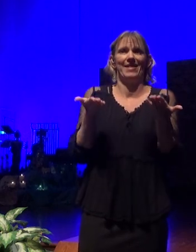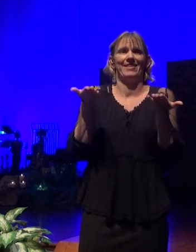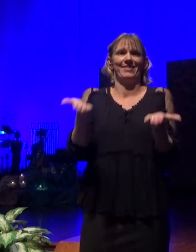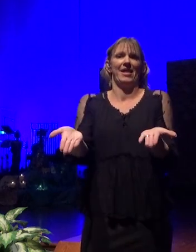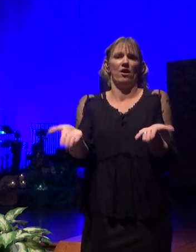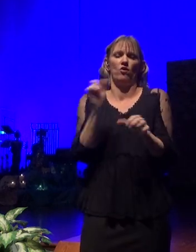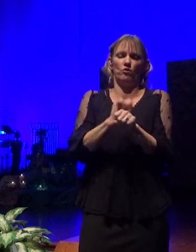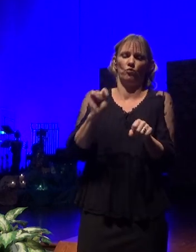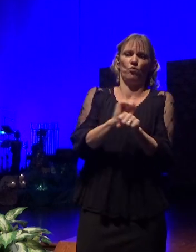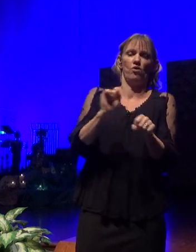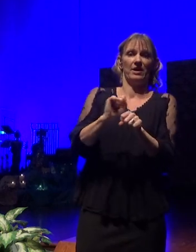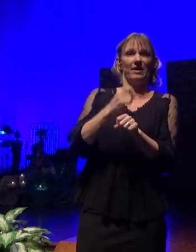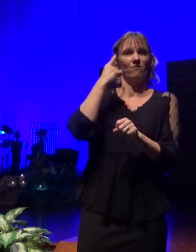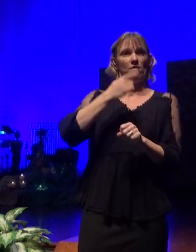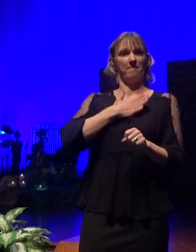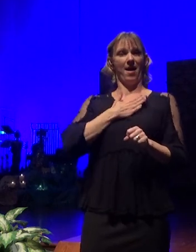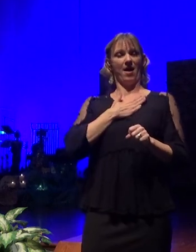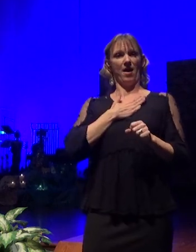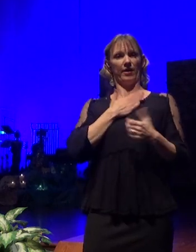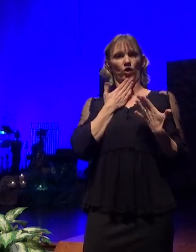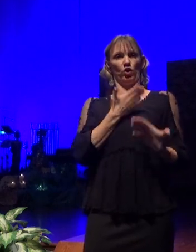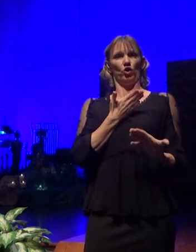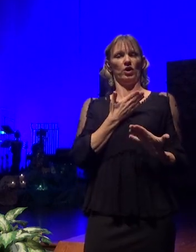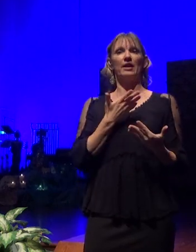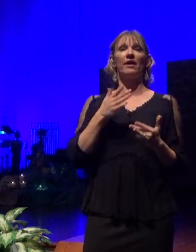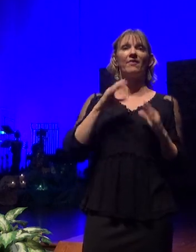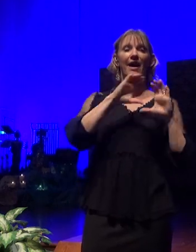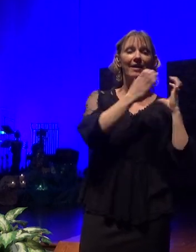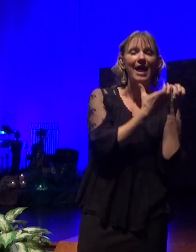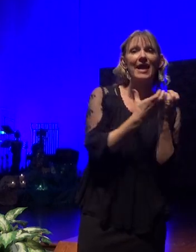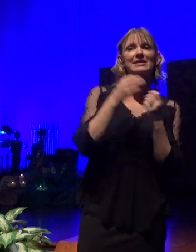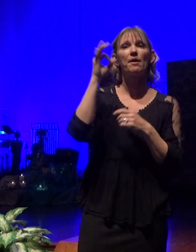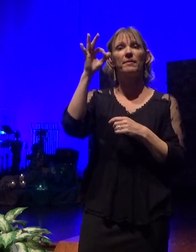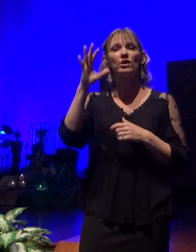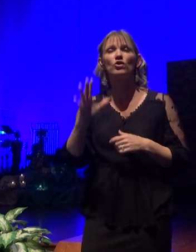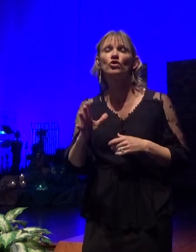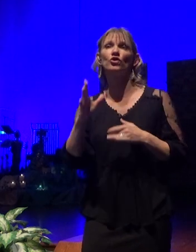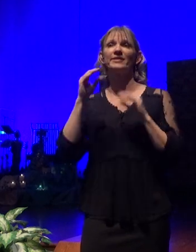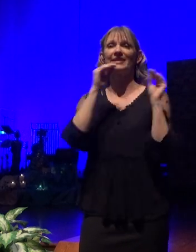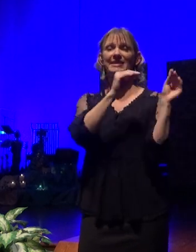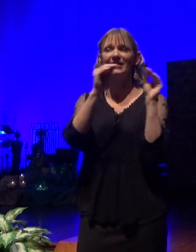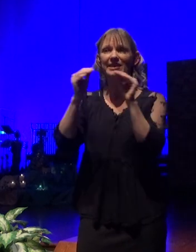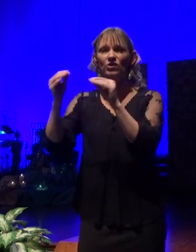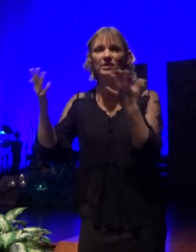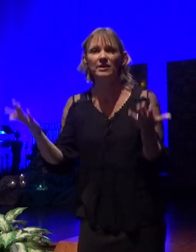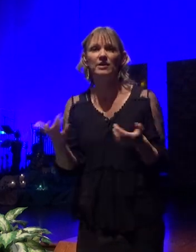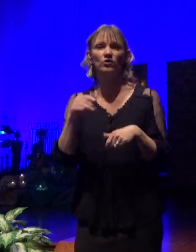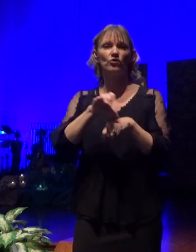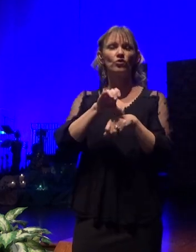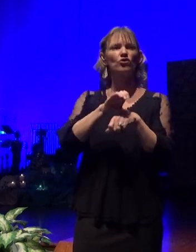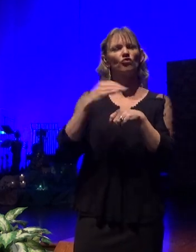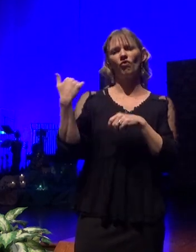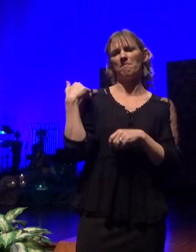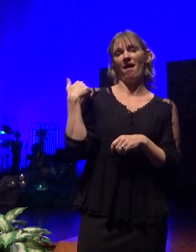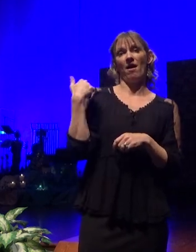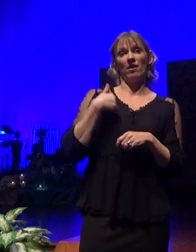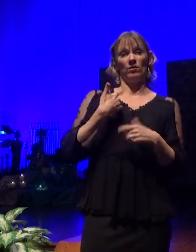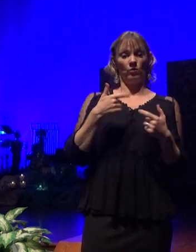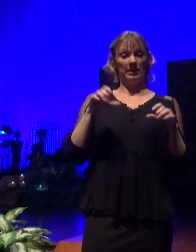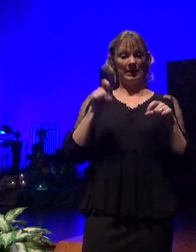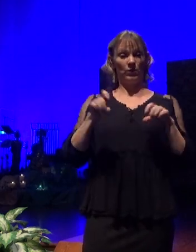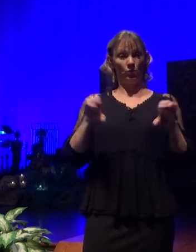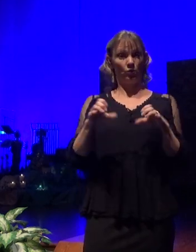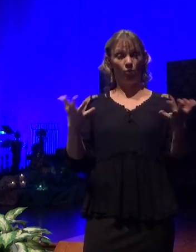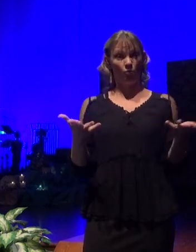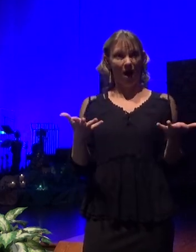for my good. And the classes and the ministers and the teachings at Mile High Church remind me that all I need to do is get out of the